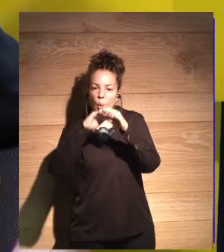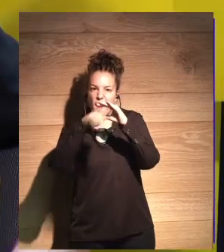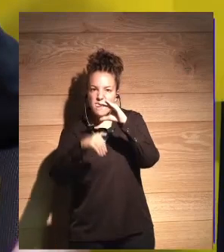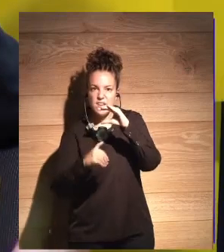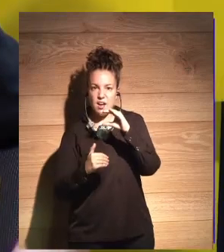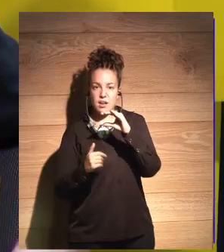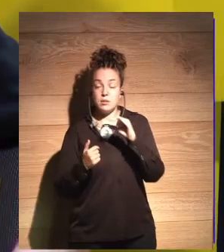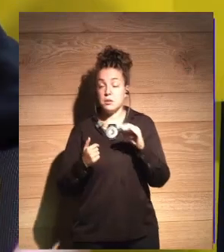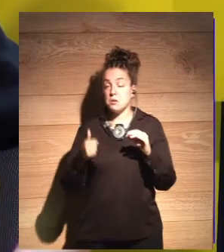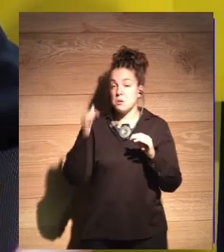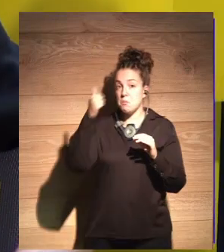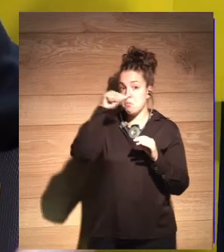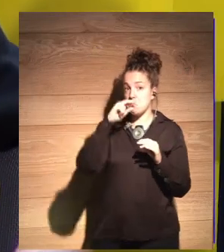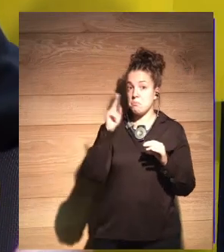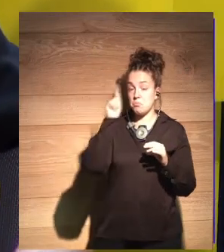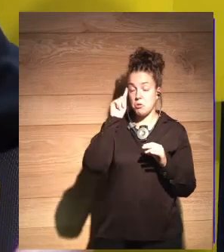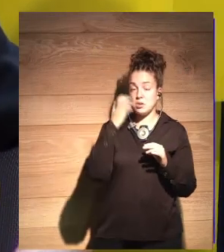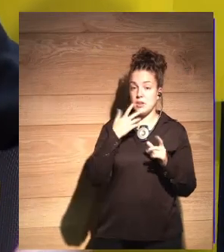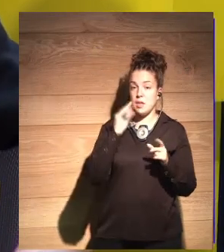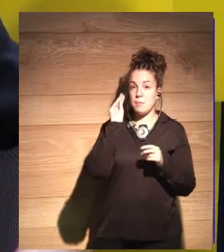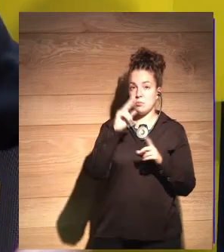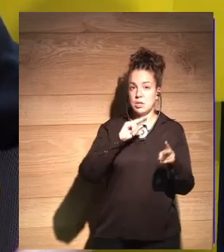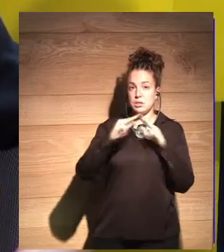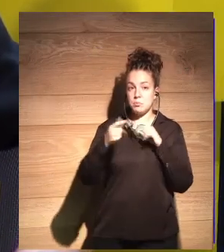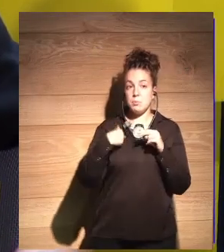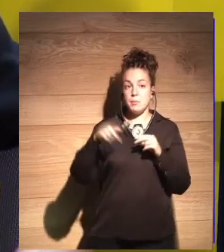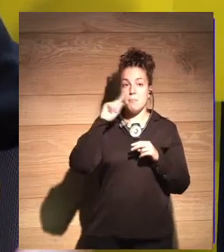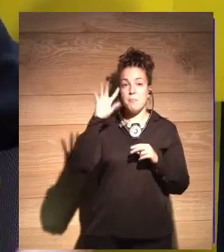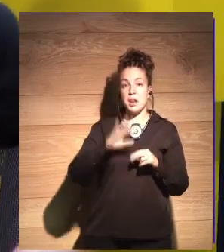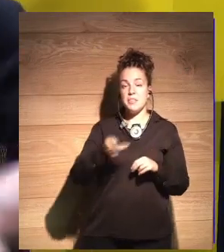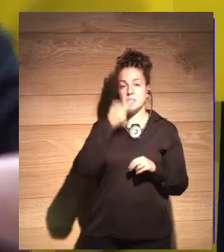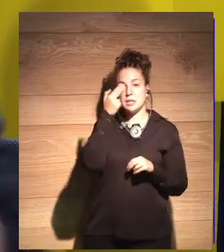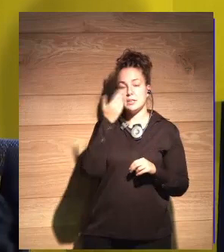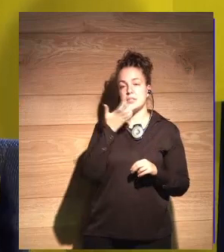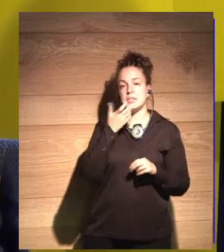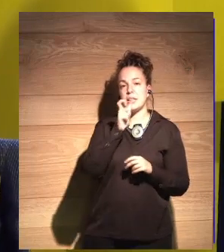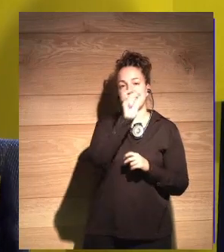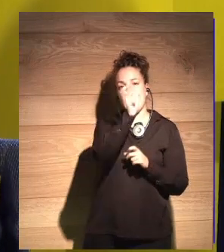One of the things I find really interesting is when technology is so quick, there's no